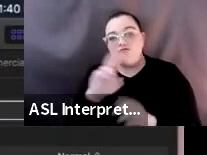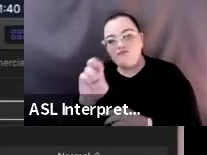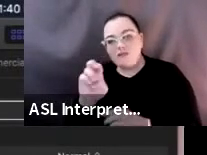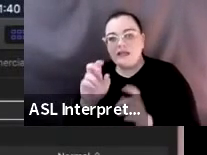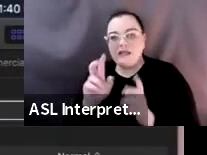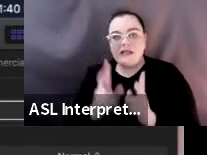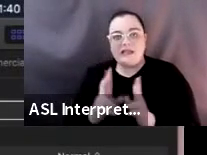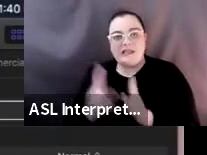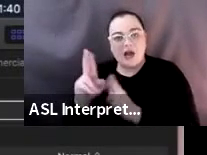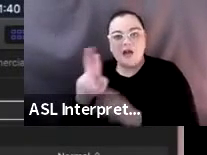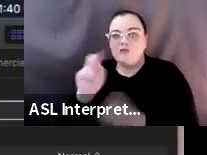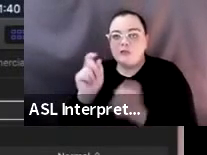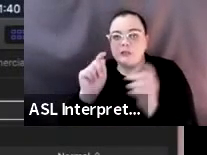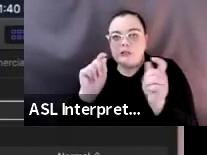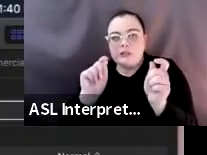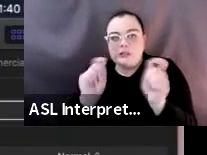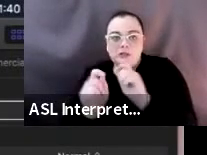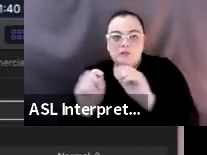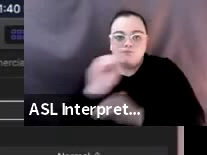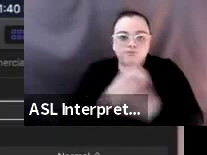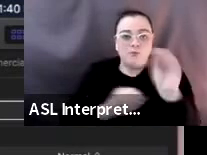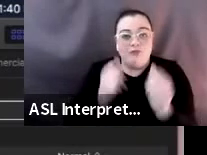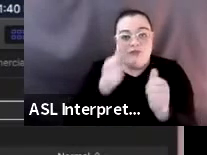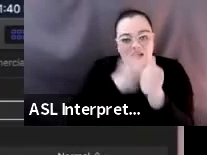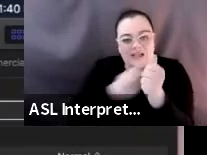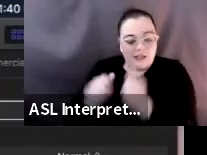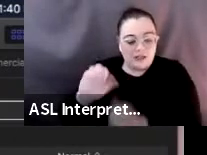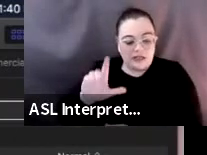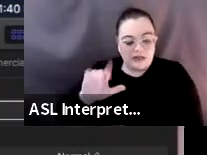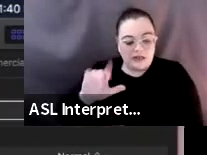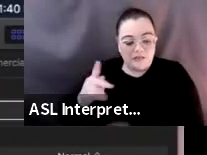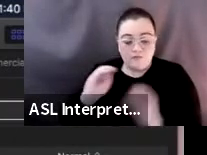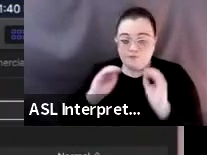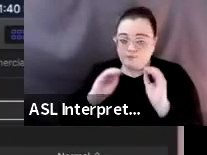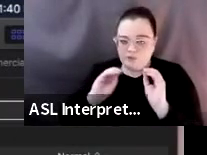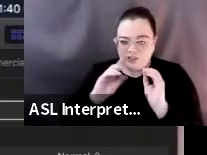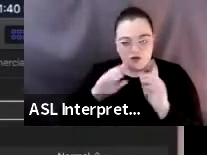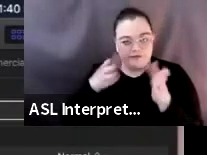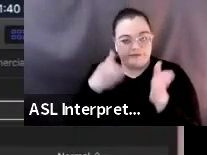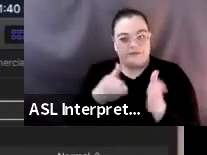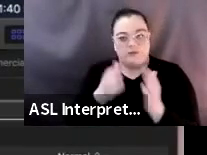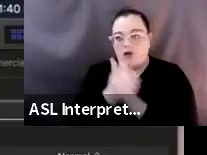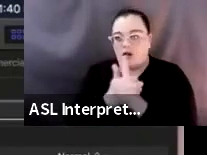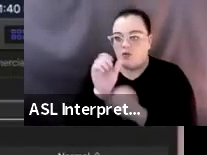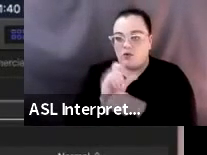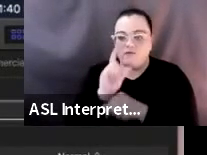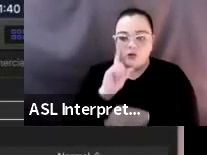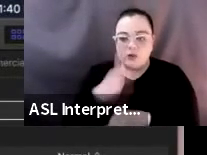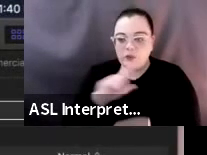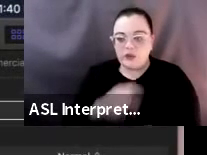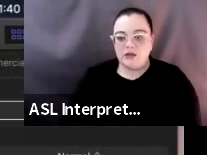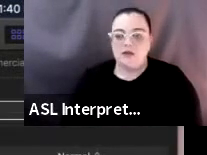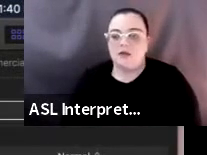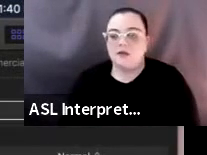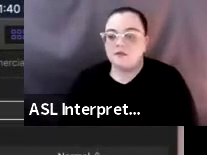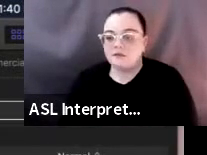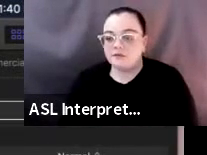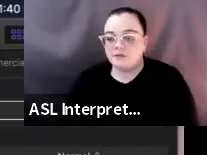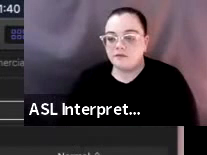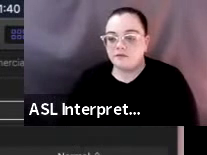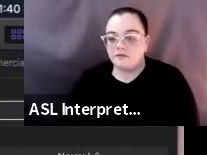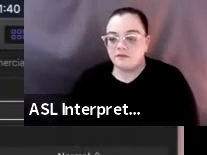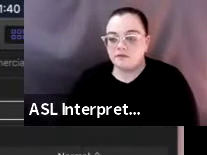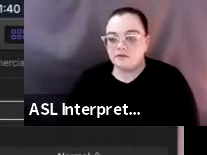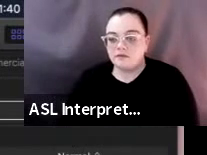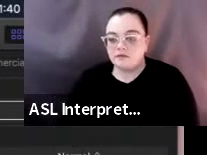figure out how to crop my each clip individually. So it does all the work for you. All right, so we're